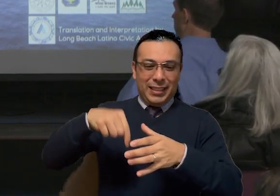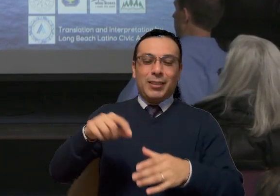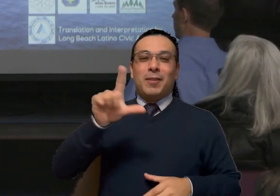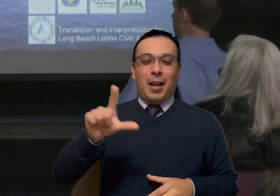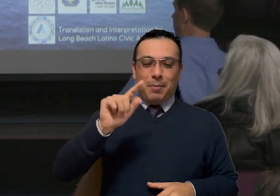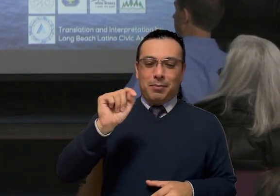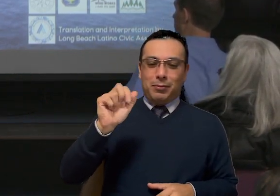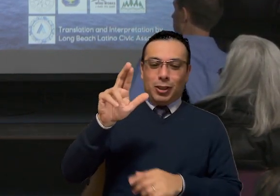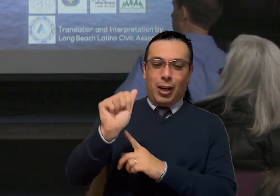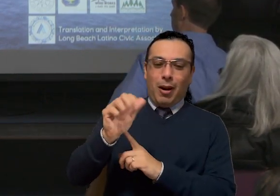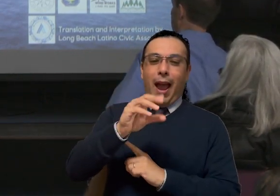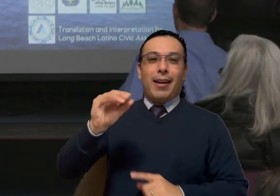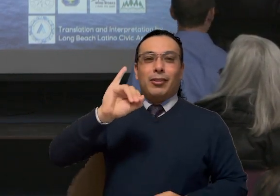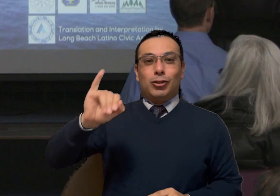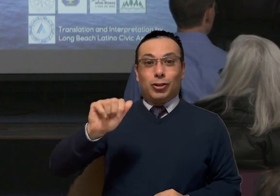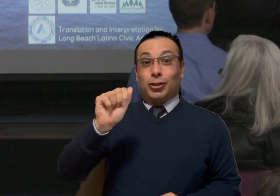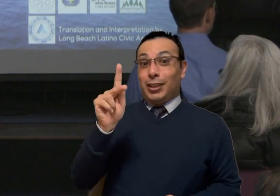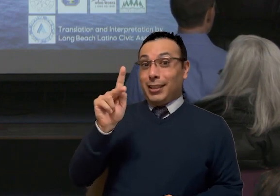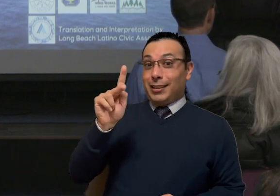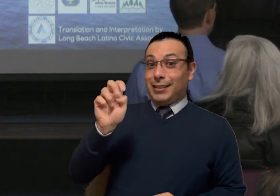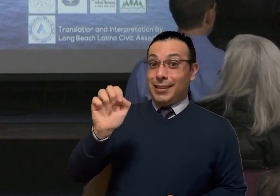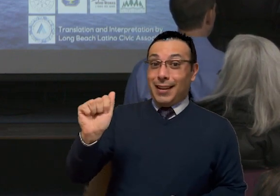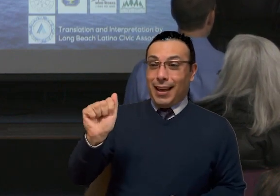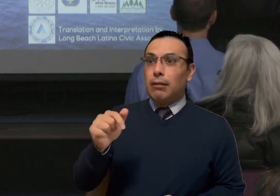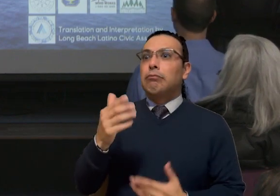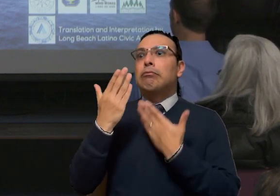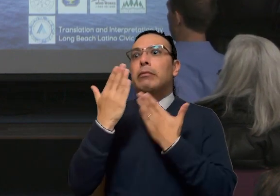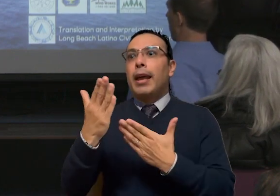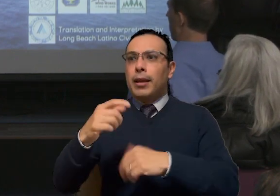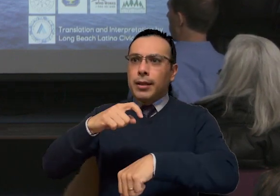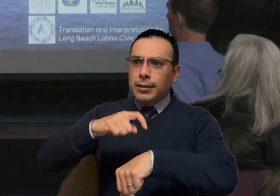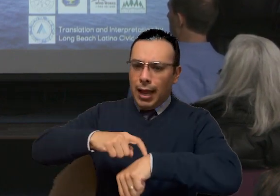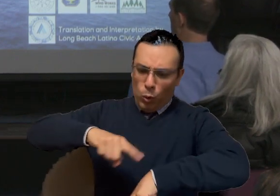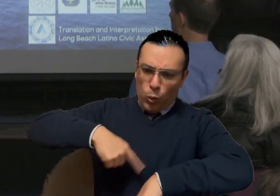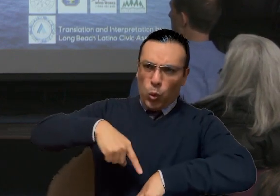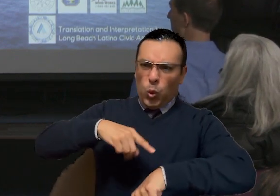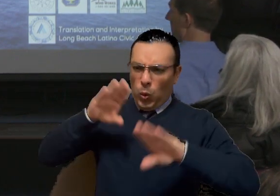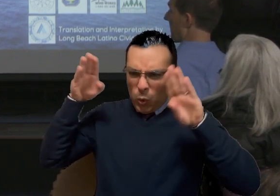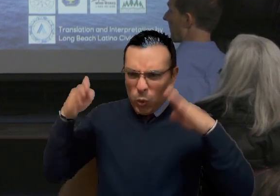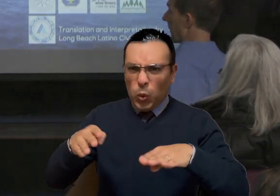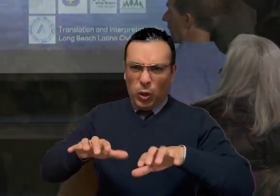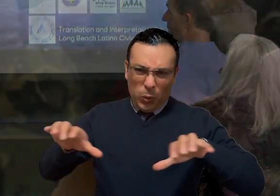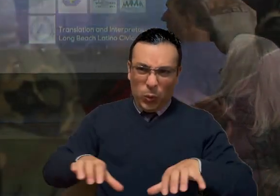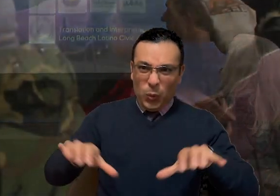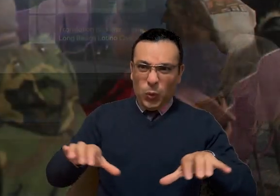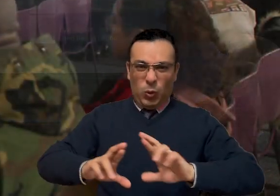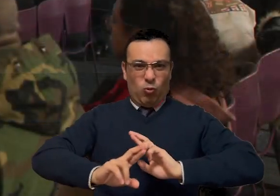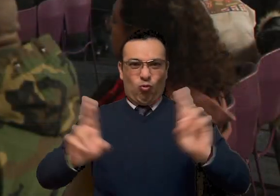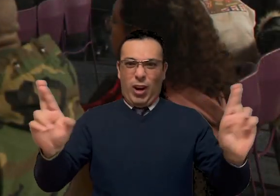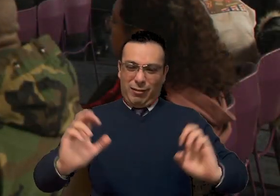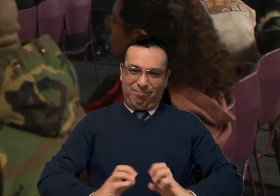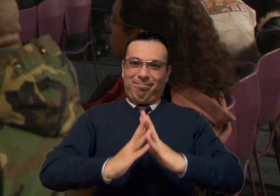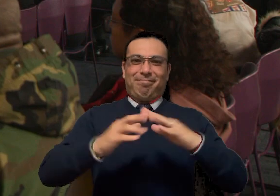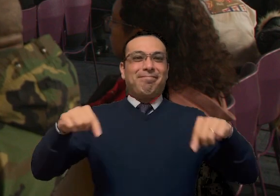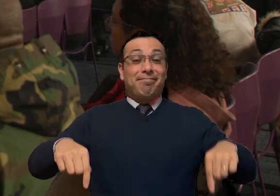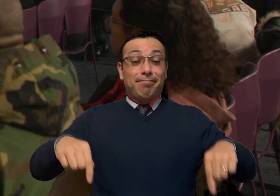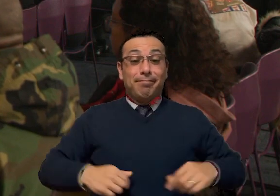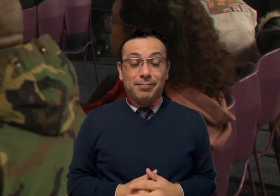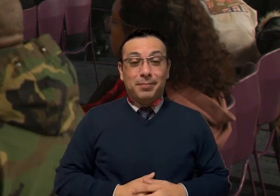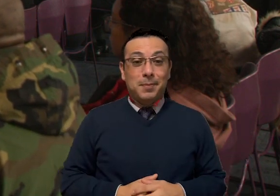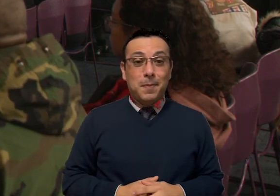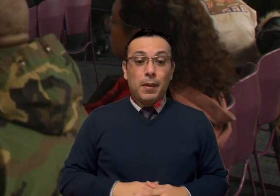you for all the time and work that you put into getting us set up here. And I'd like to thank